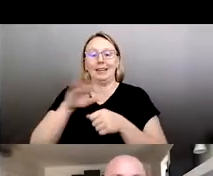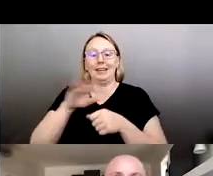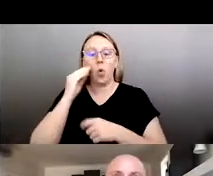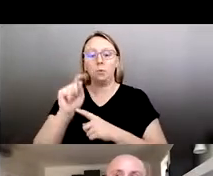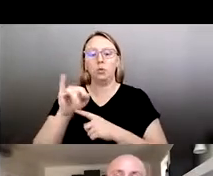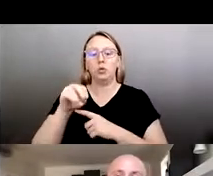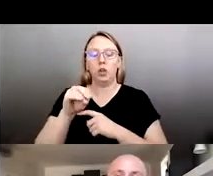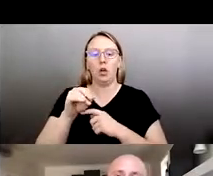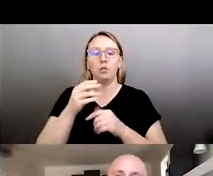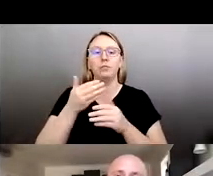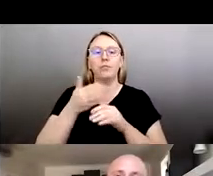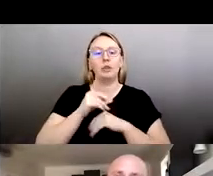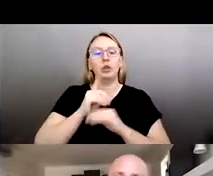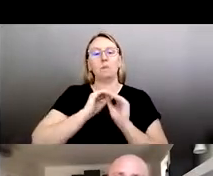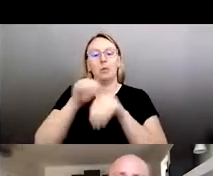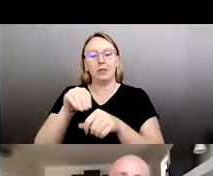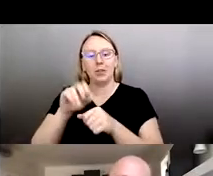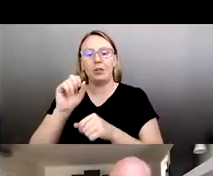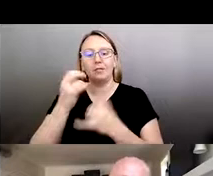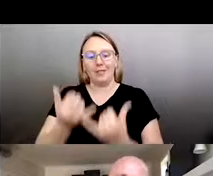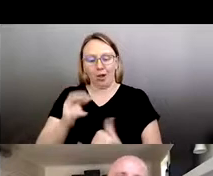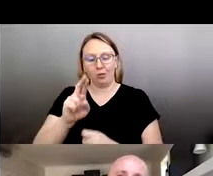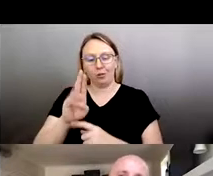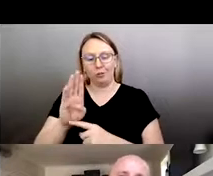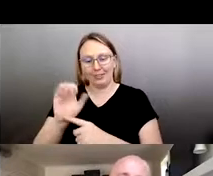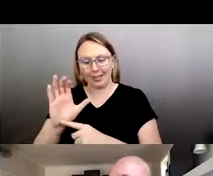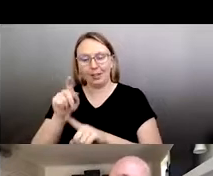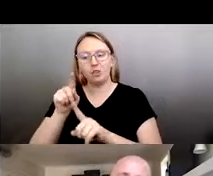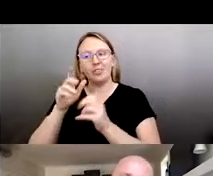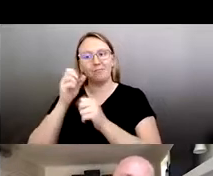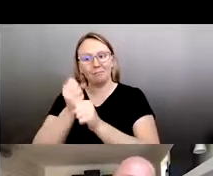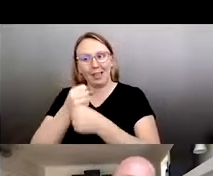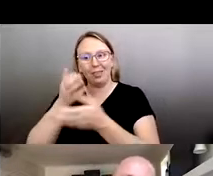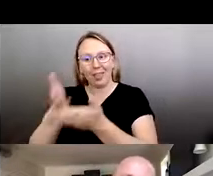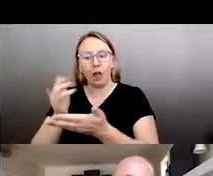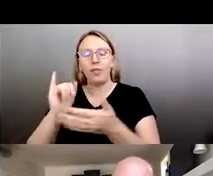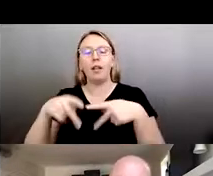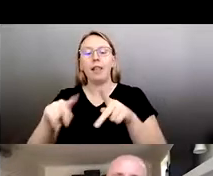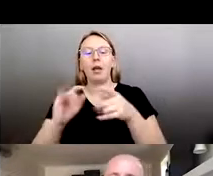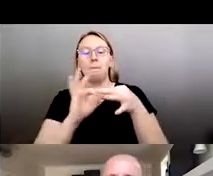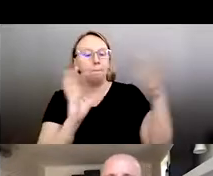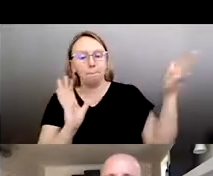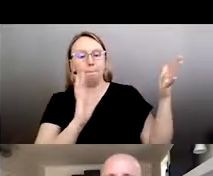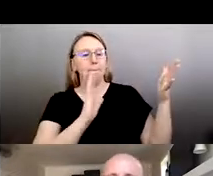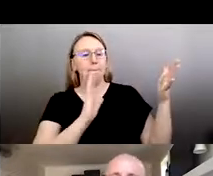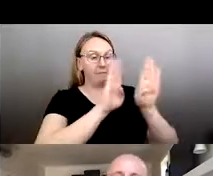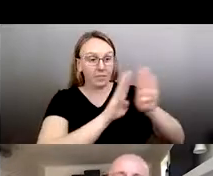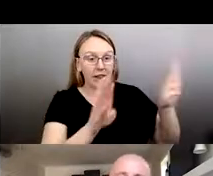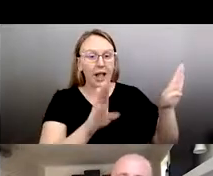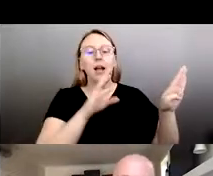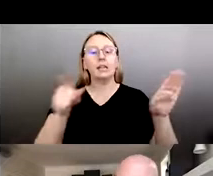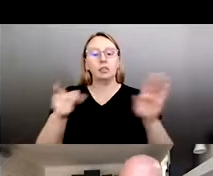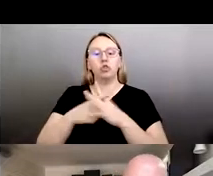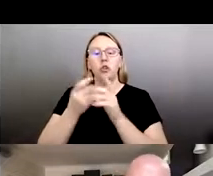moved into what is now the Roger Brown Study Collection. And that really allowed him to kind of break free of the canvas and start making these sculptural works that you see